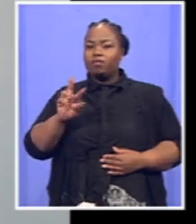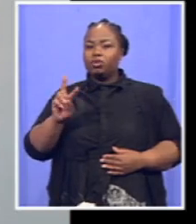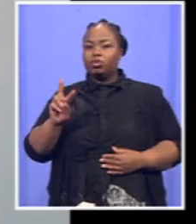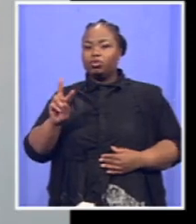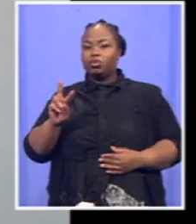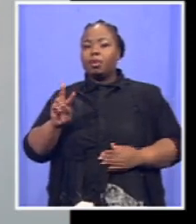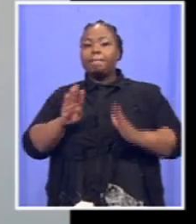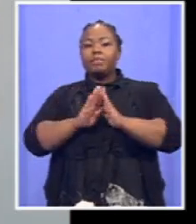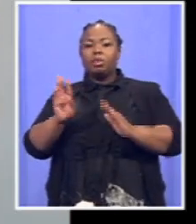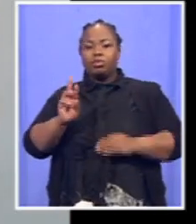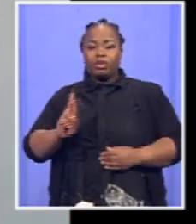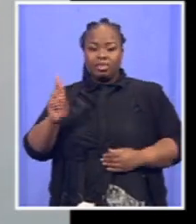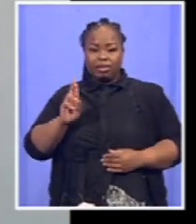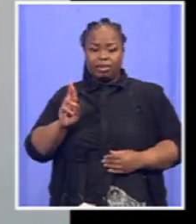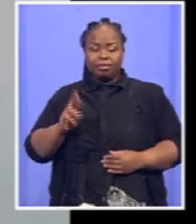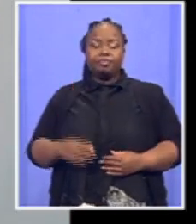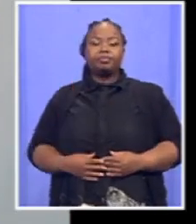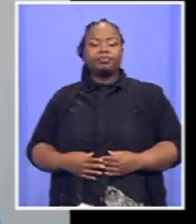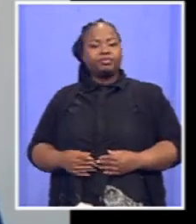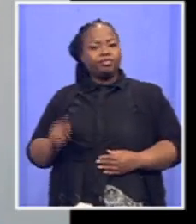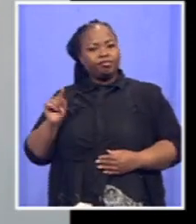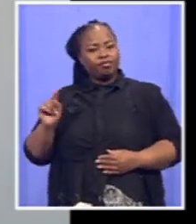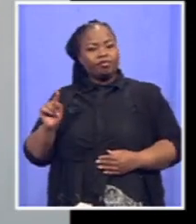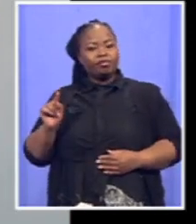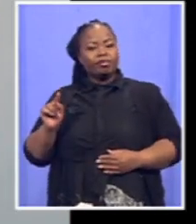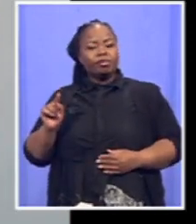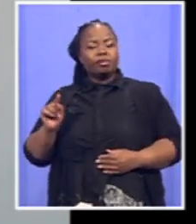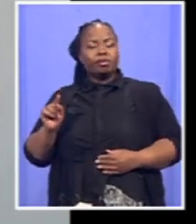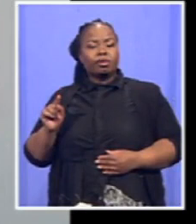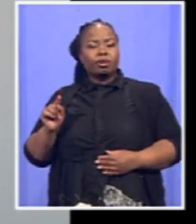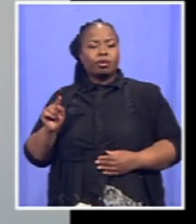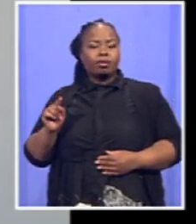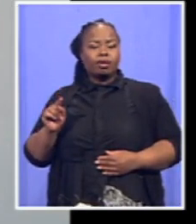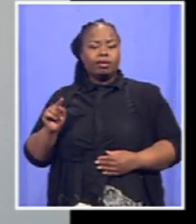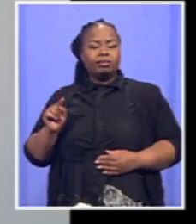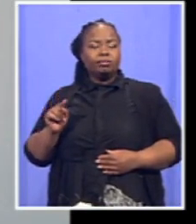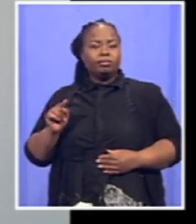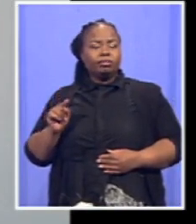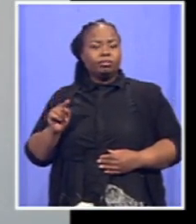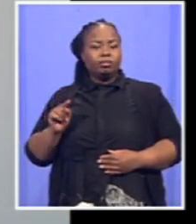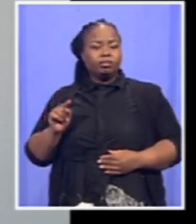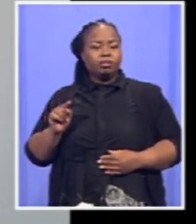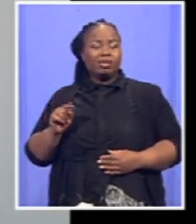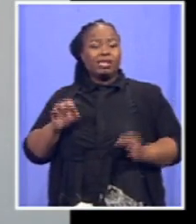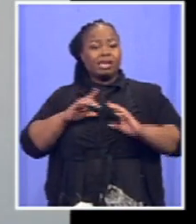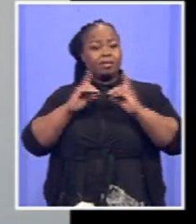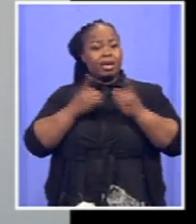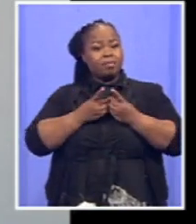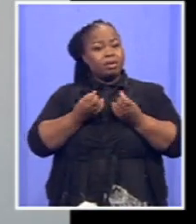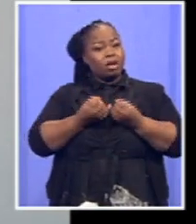1.52 billion rand, and it has been incurred by about 41